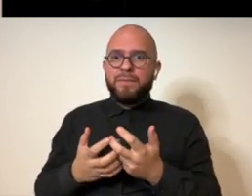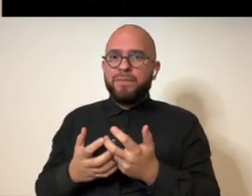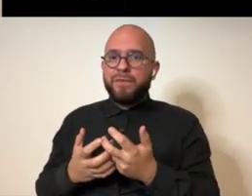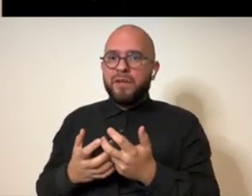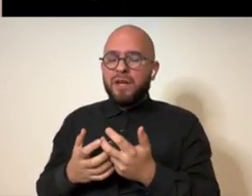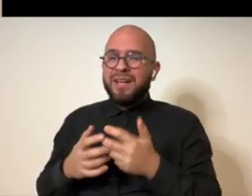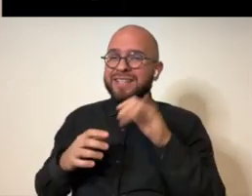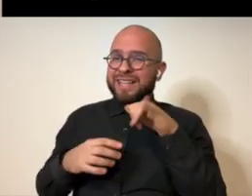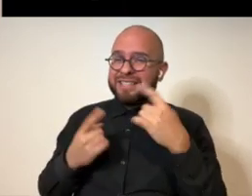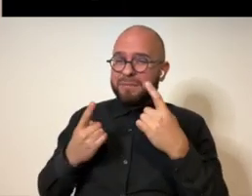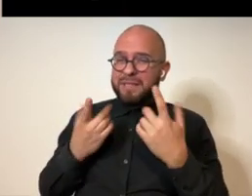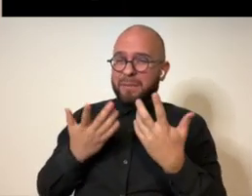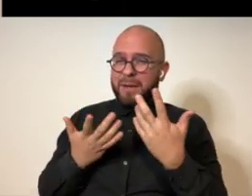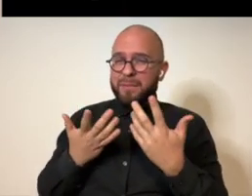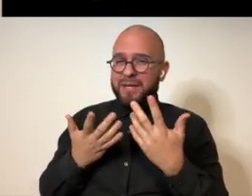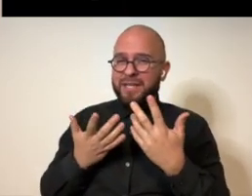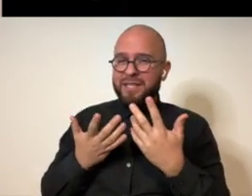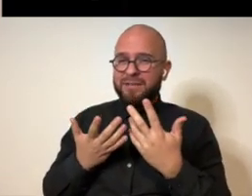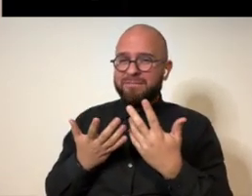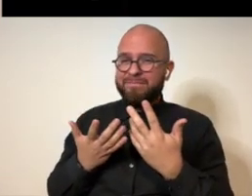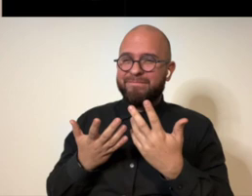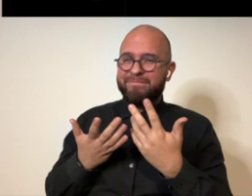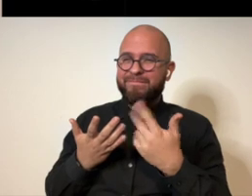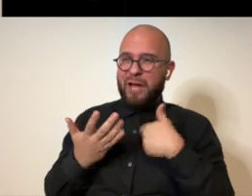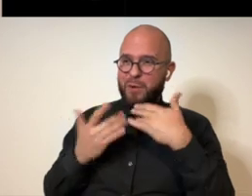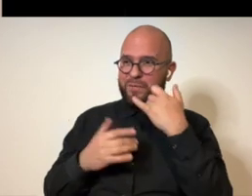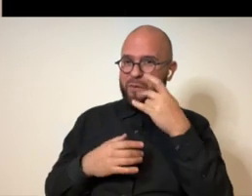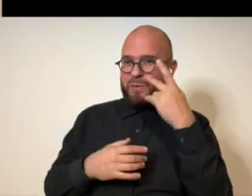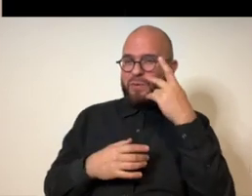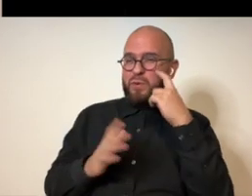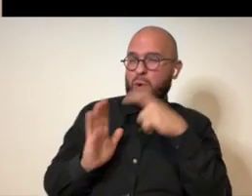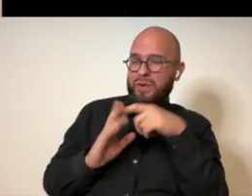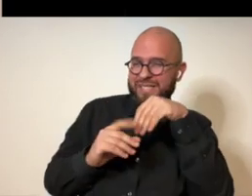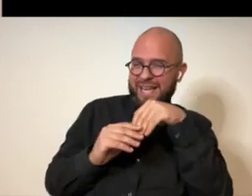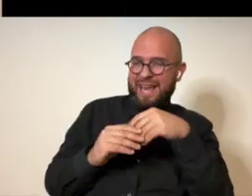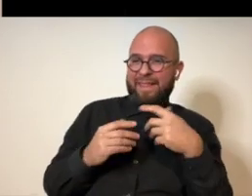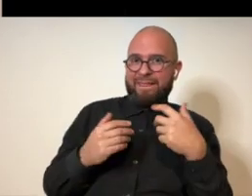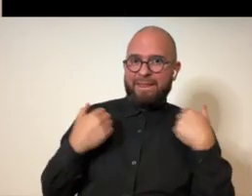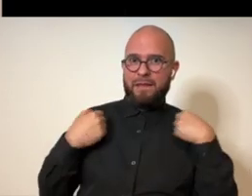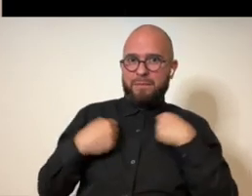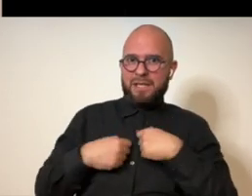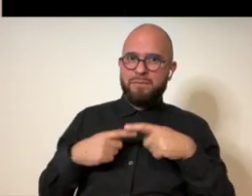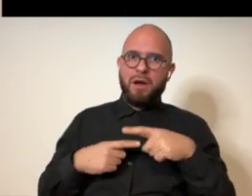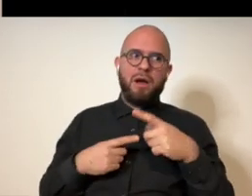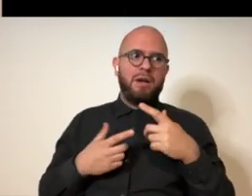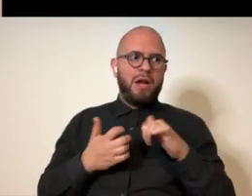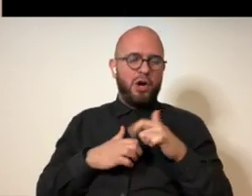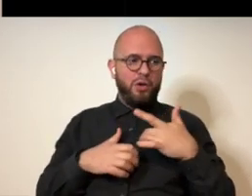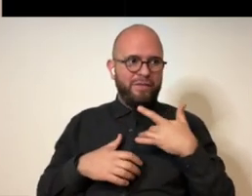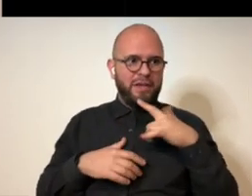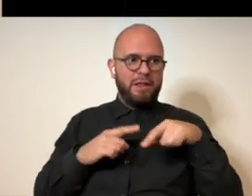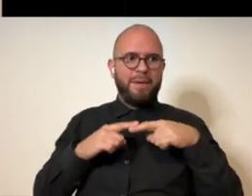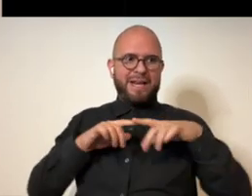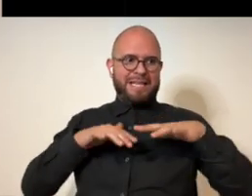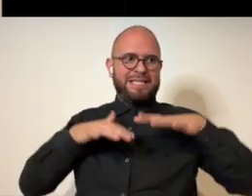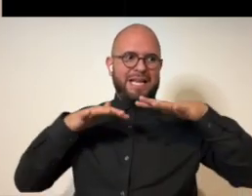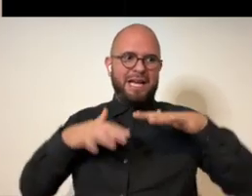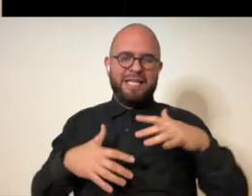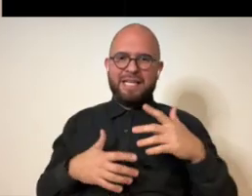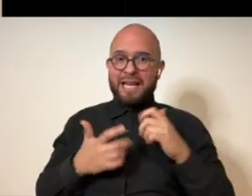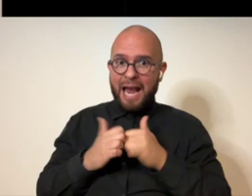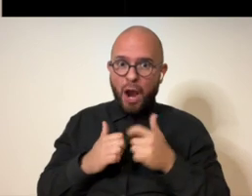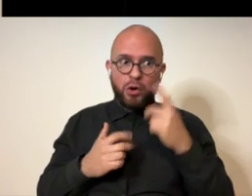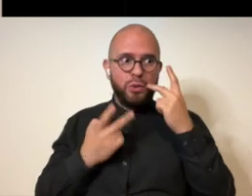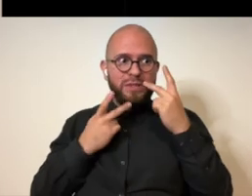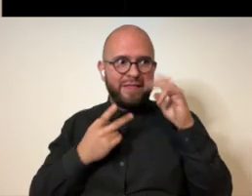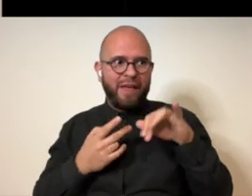negative ideas. It's very, very heavy. That might be something that may or may not have come across in the piece. The way that